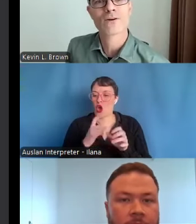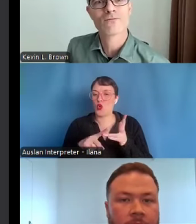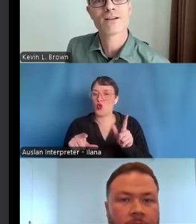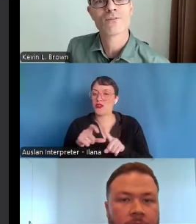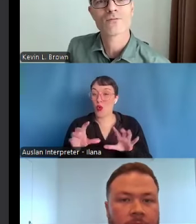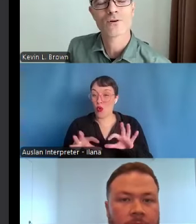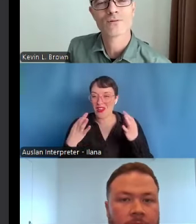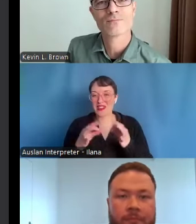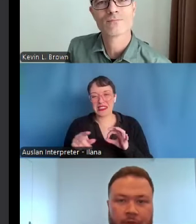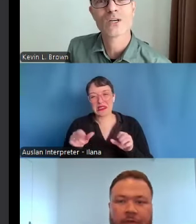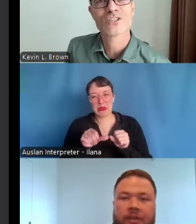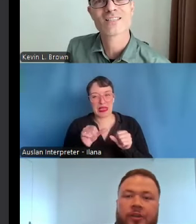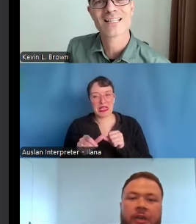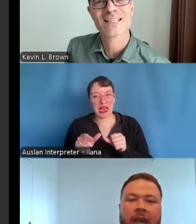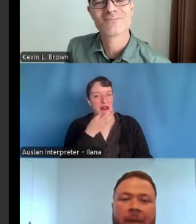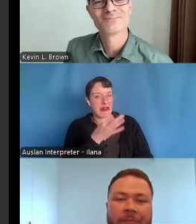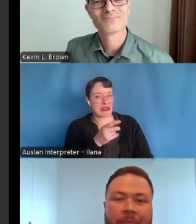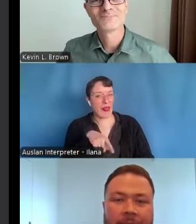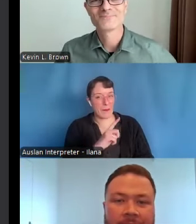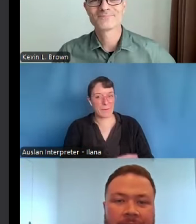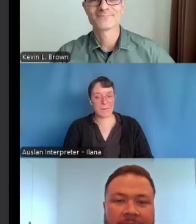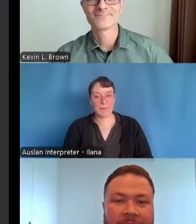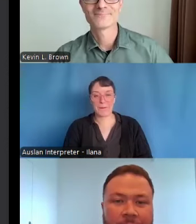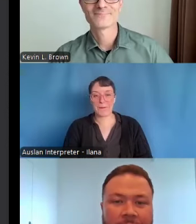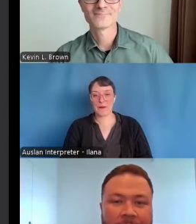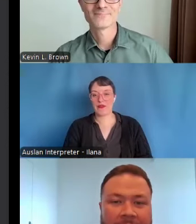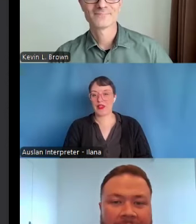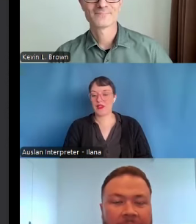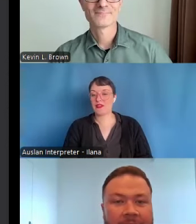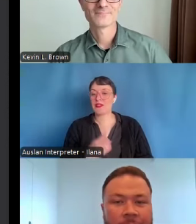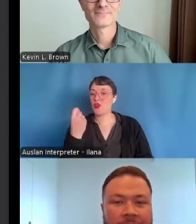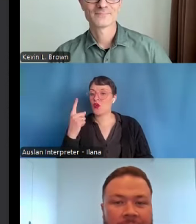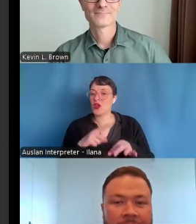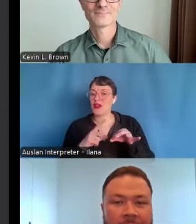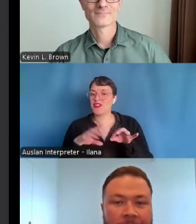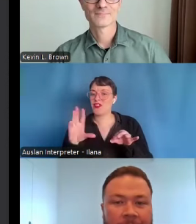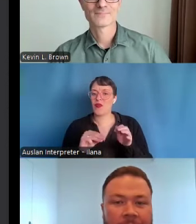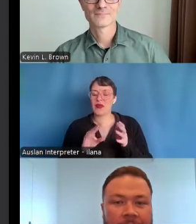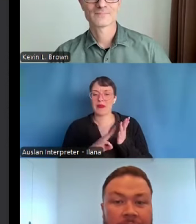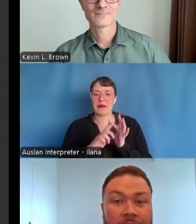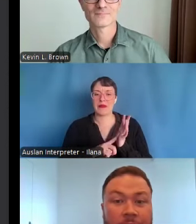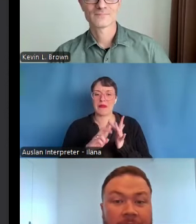fundraising firms would be a better fit Beautiful, thank for you. questions like that. There is a specific one from Melinda, and I think we just it's just going back